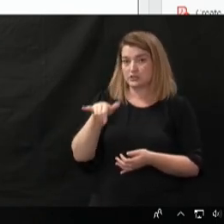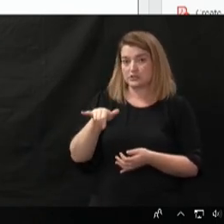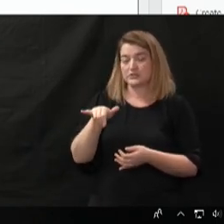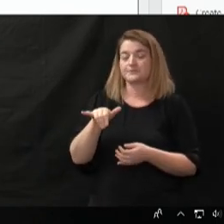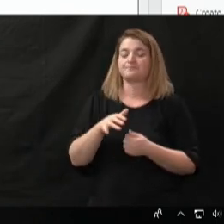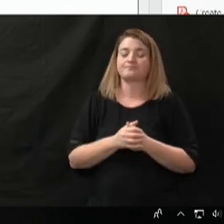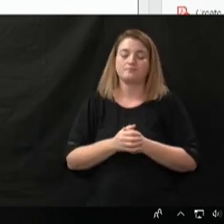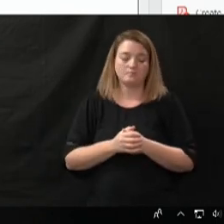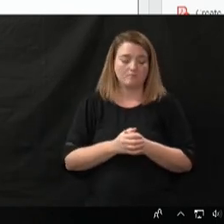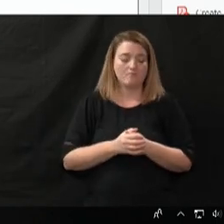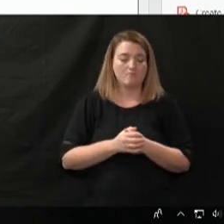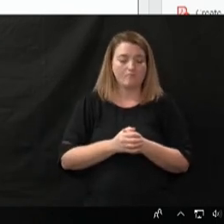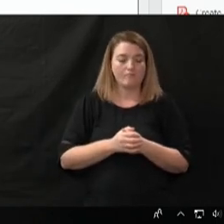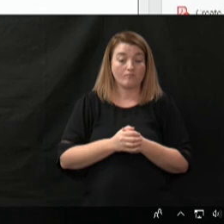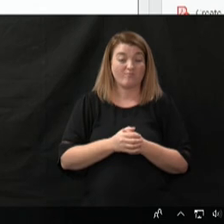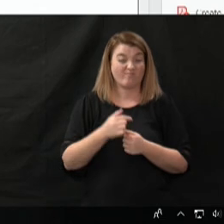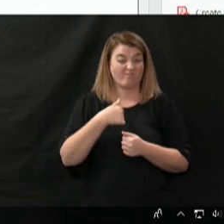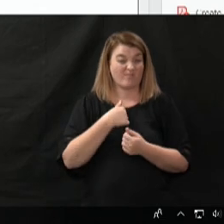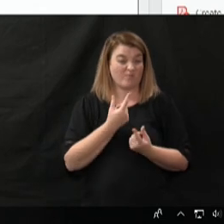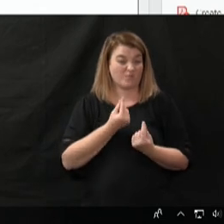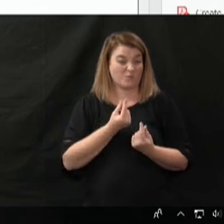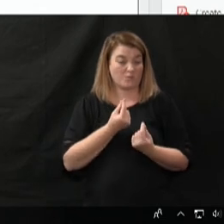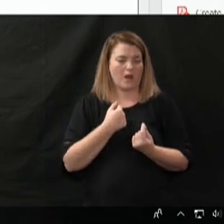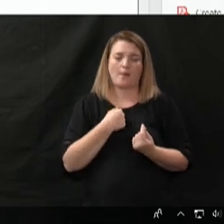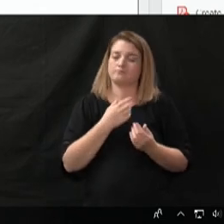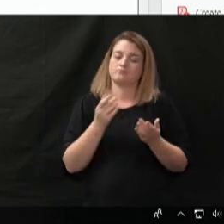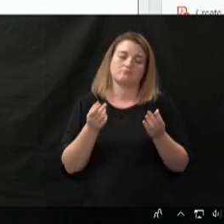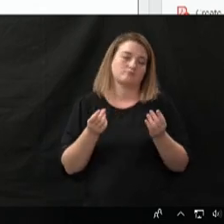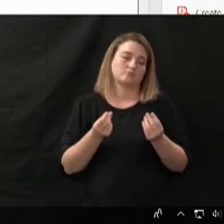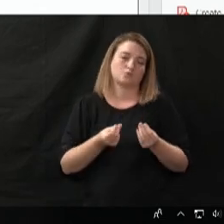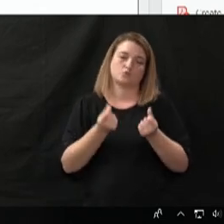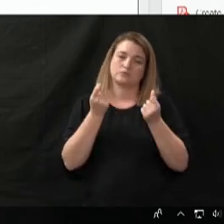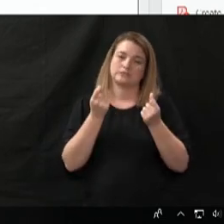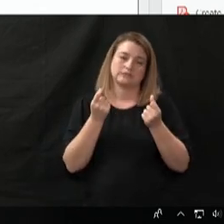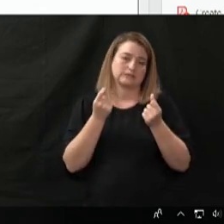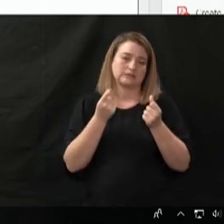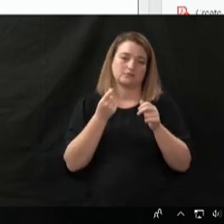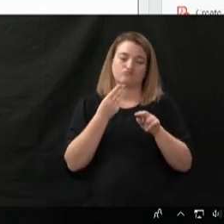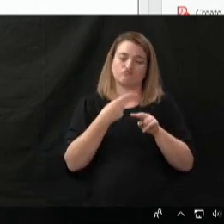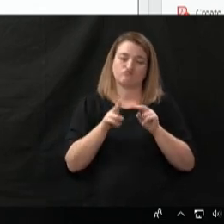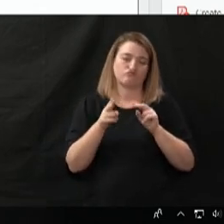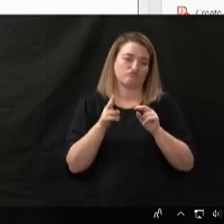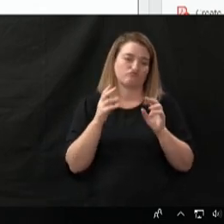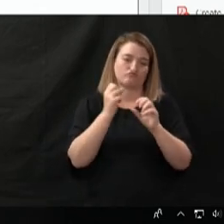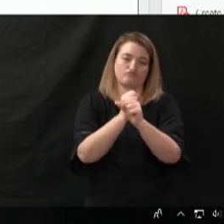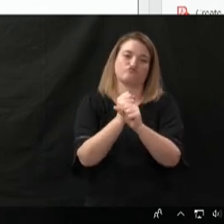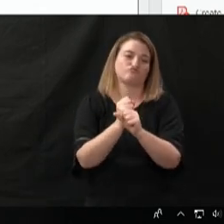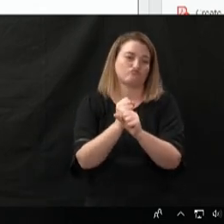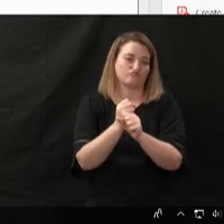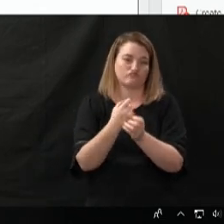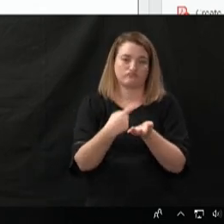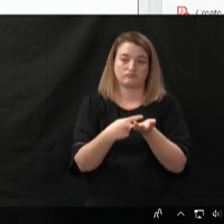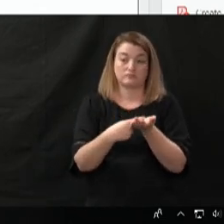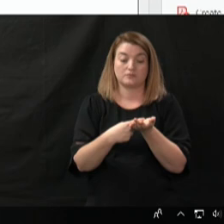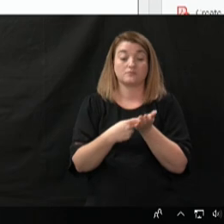What I would do with the kids, I'm just going to go quickly over this, is that I would present them with